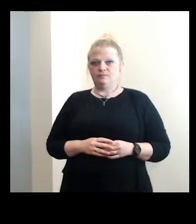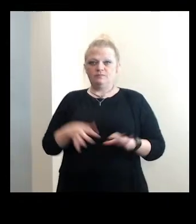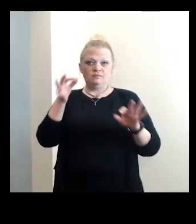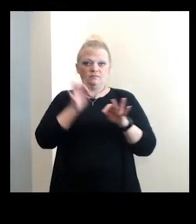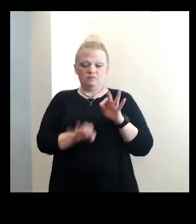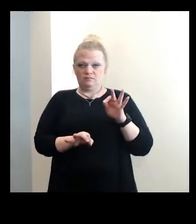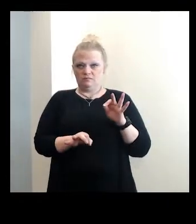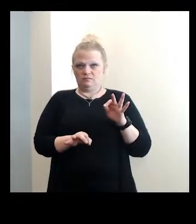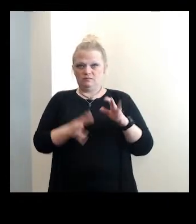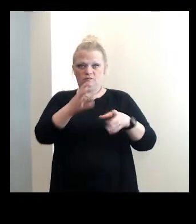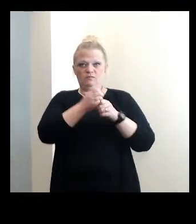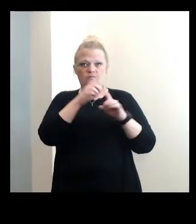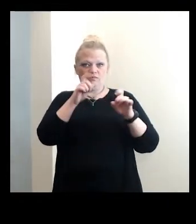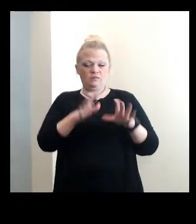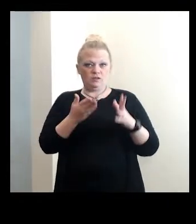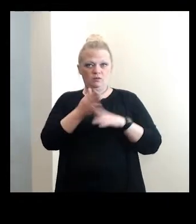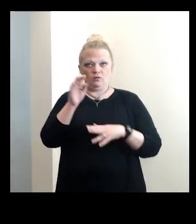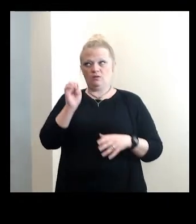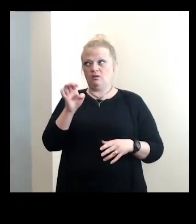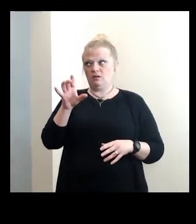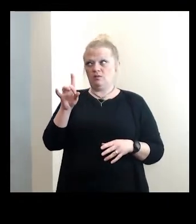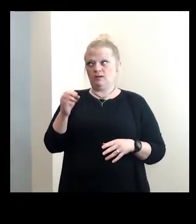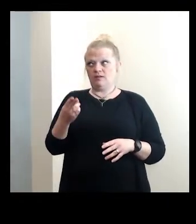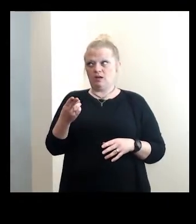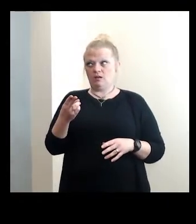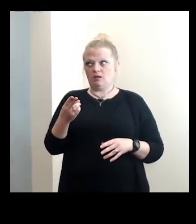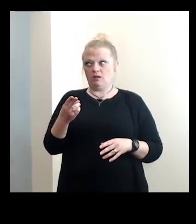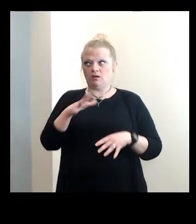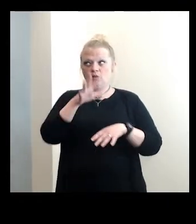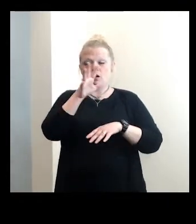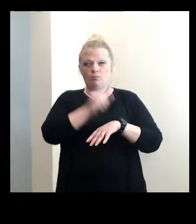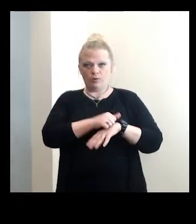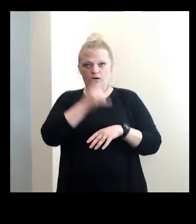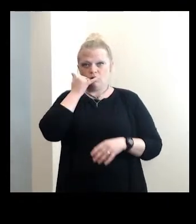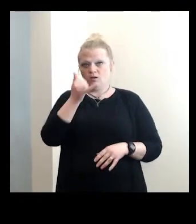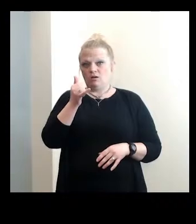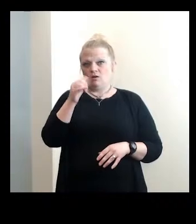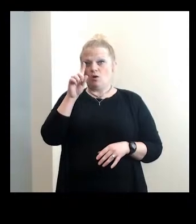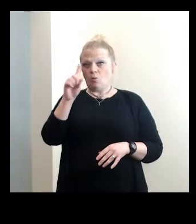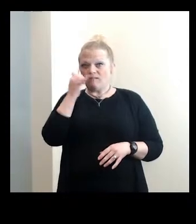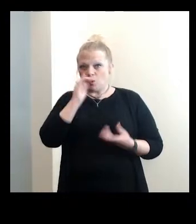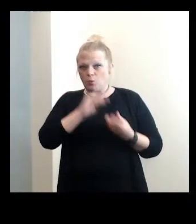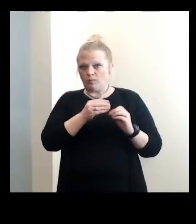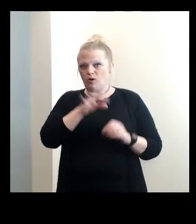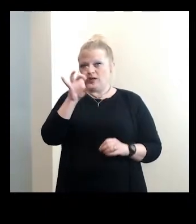to get a test by the Erie County Health Department is an appointment. Just call one number,